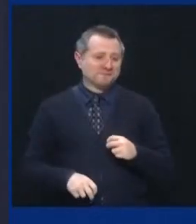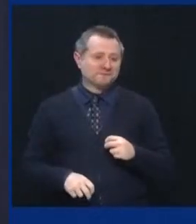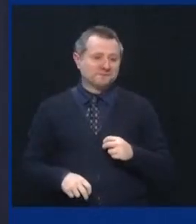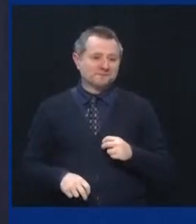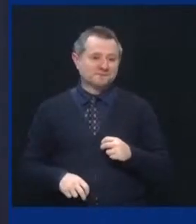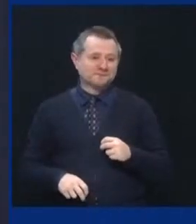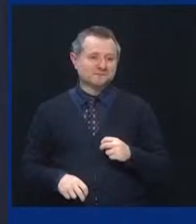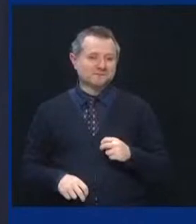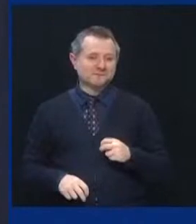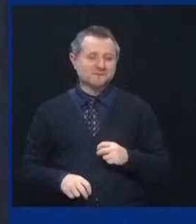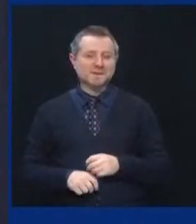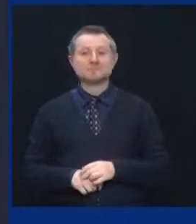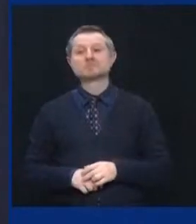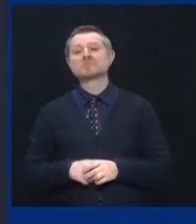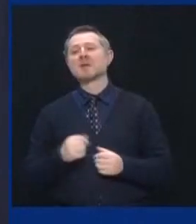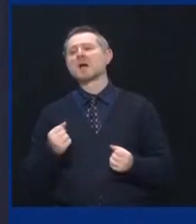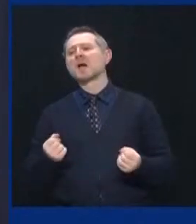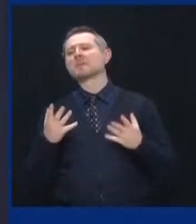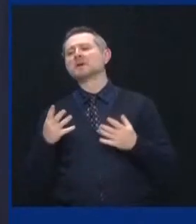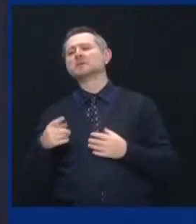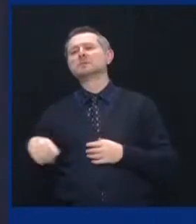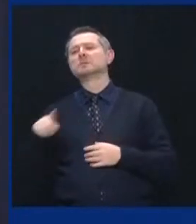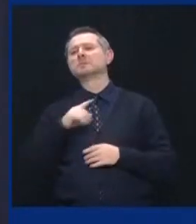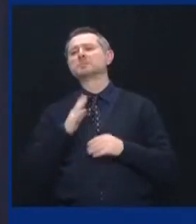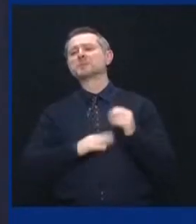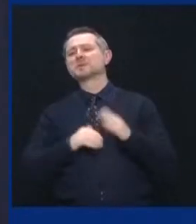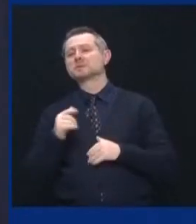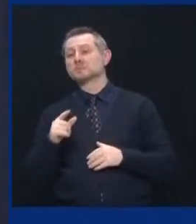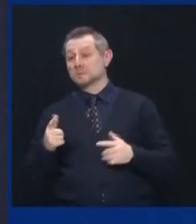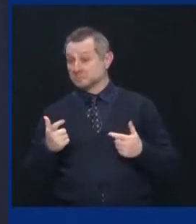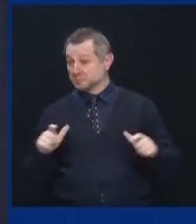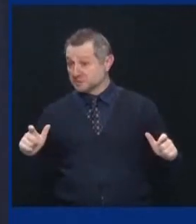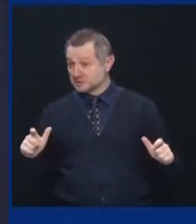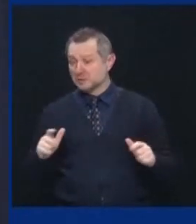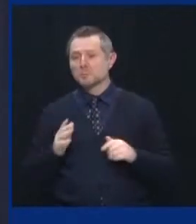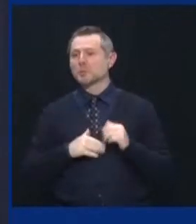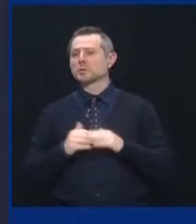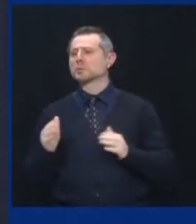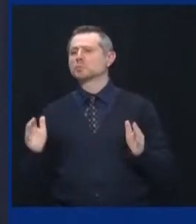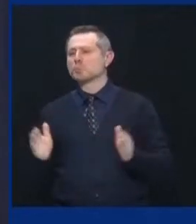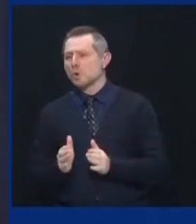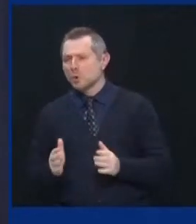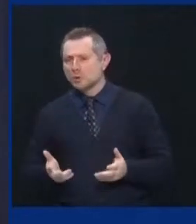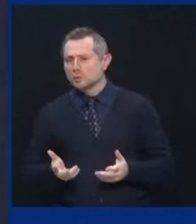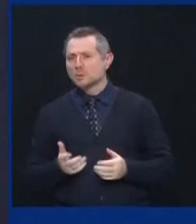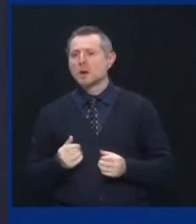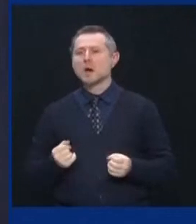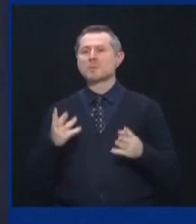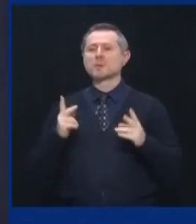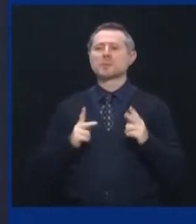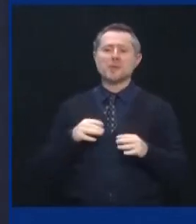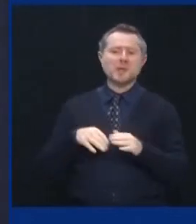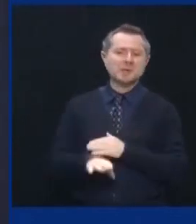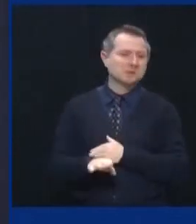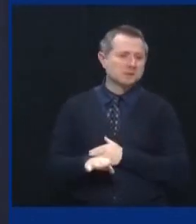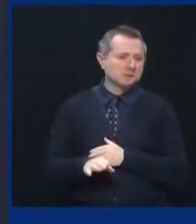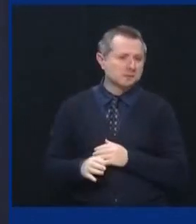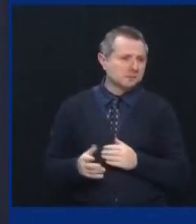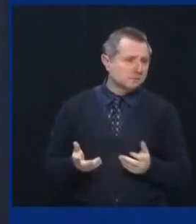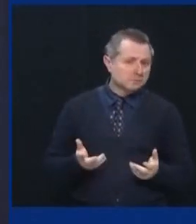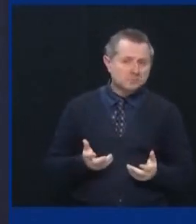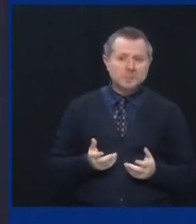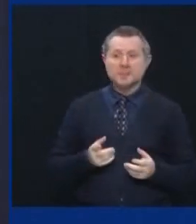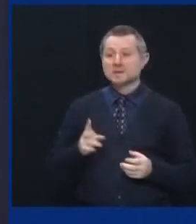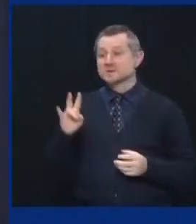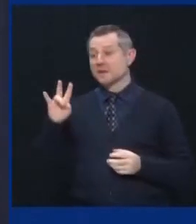then what is the size of the building? What is the percentage of people you're putting into the building? 7,000